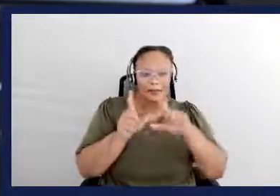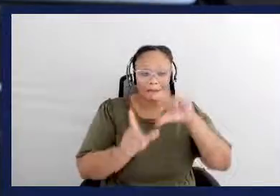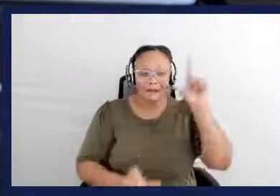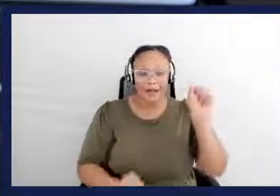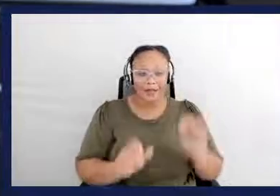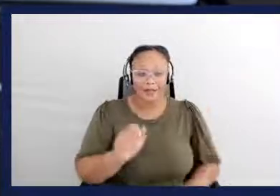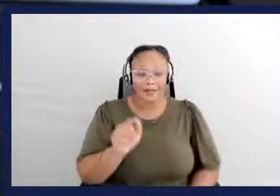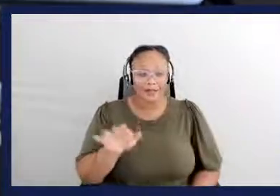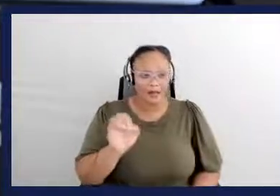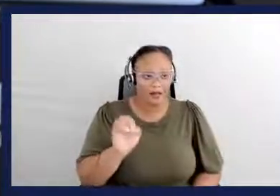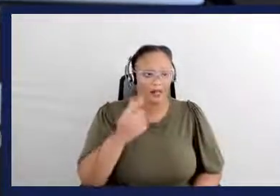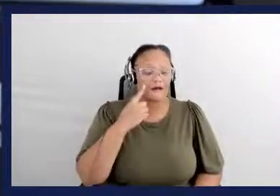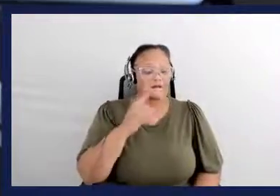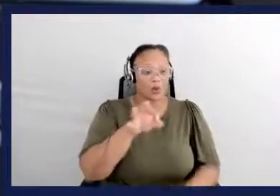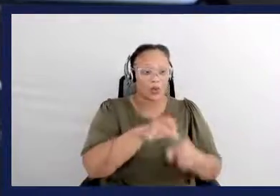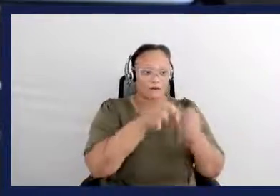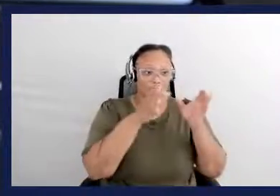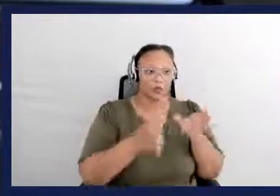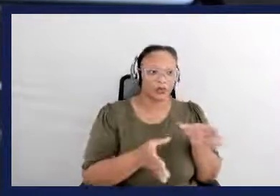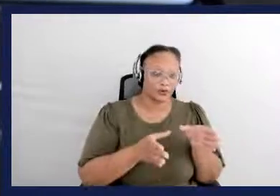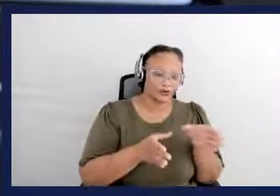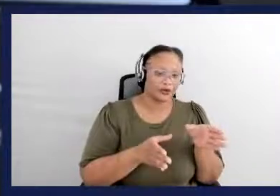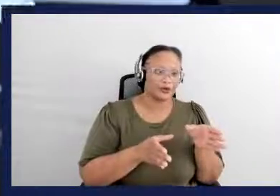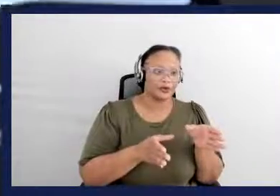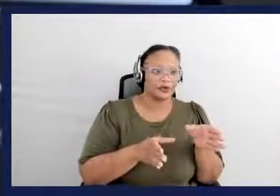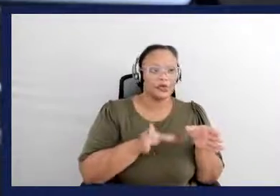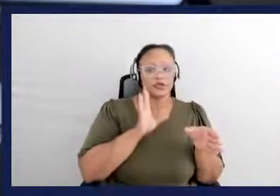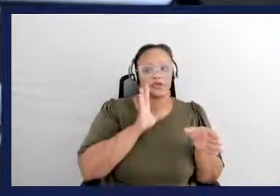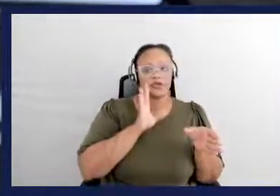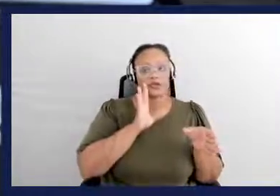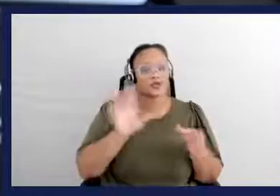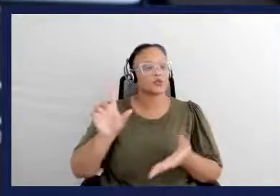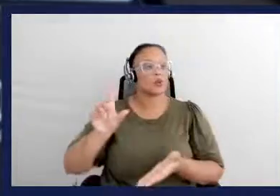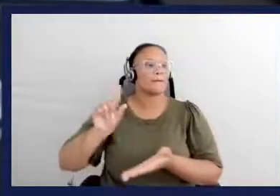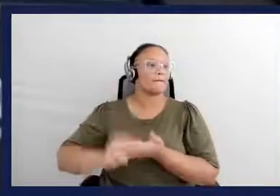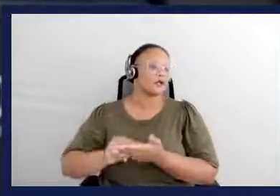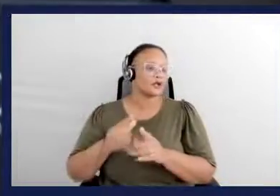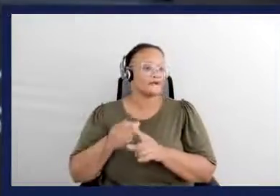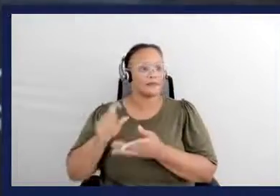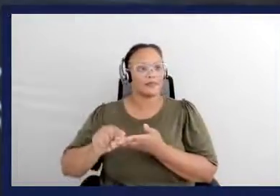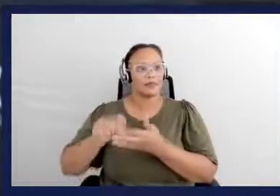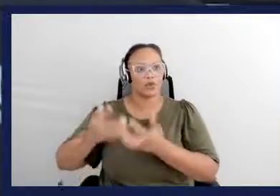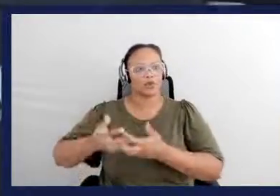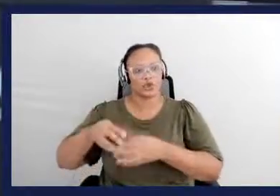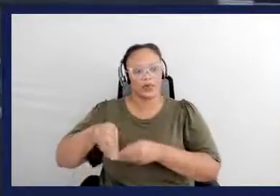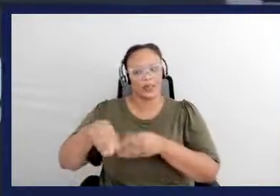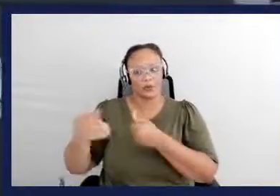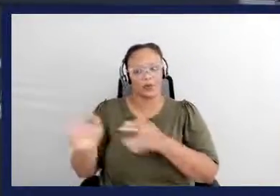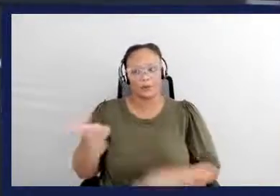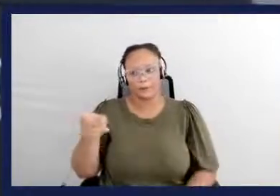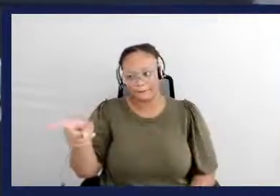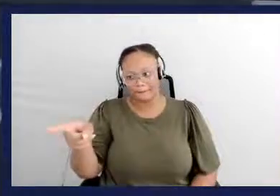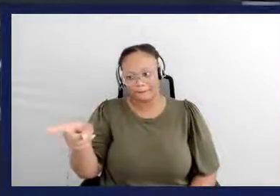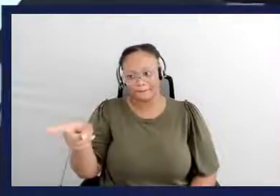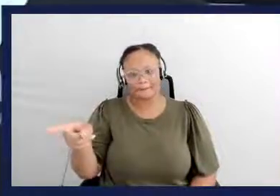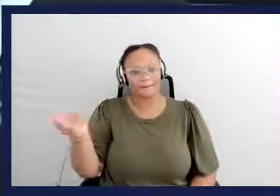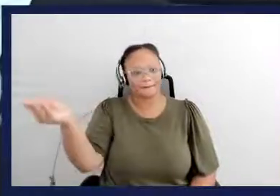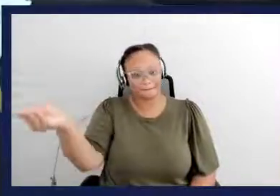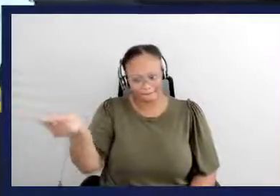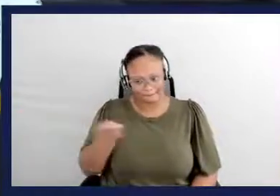the device. So they'll have this will print from one of our ballot on demand printers. The poll worker will take this information,